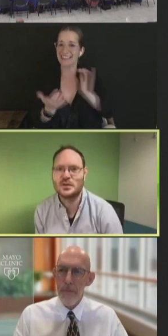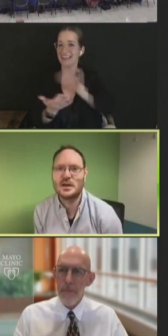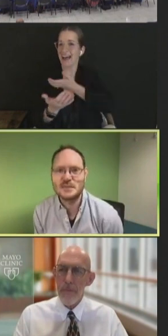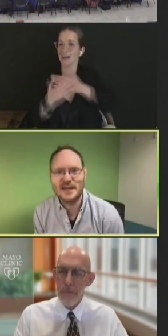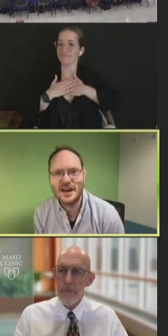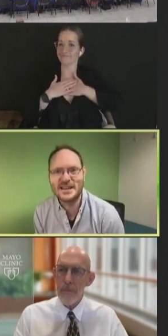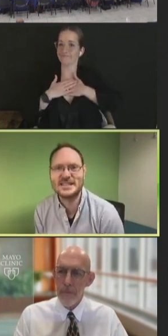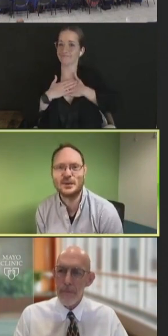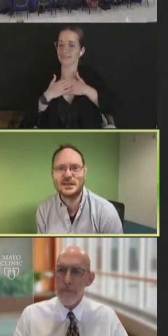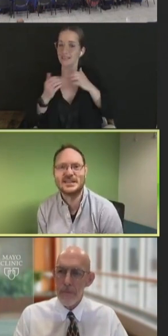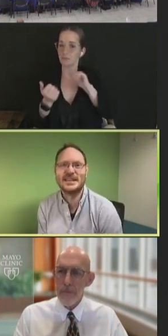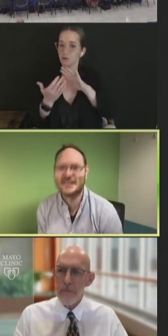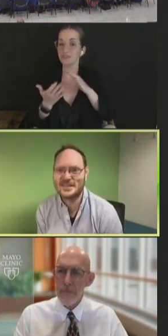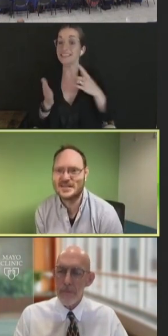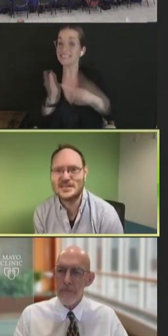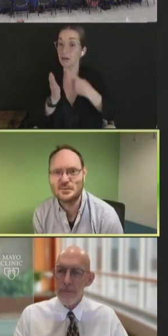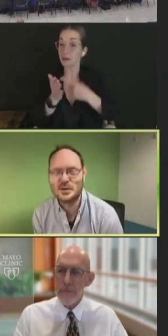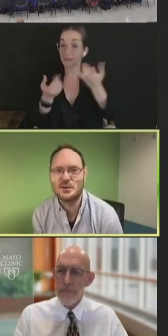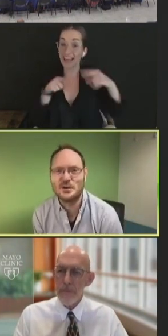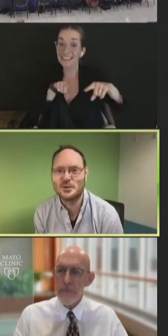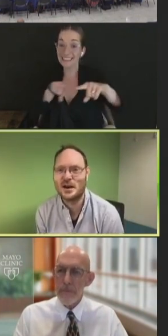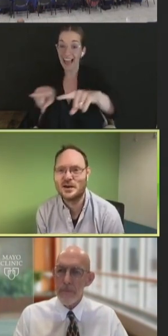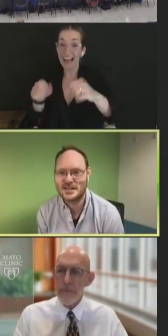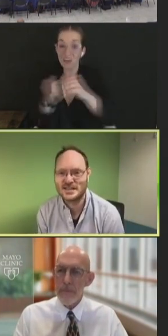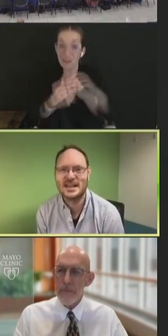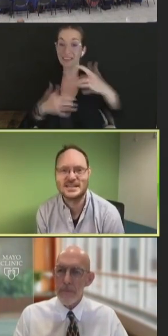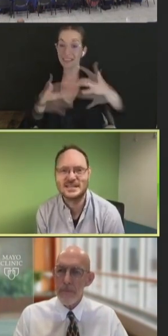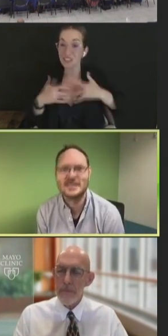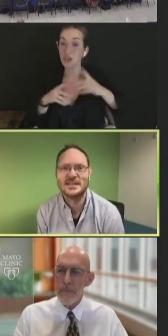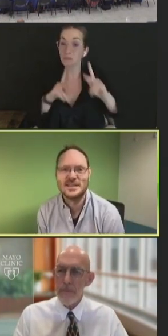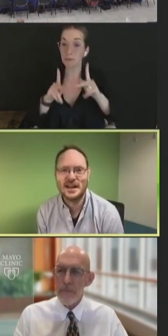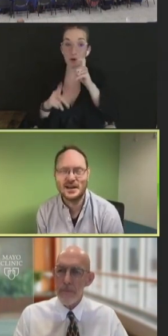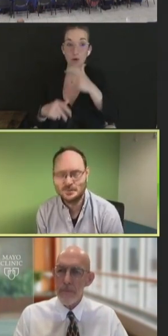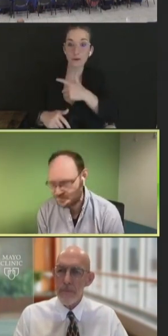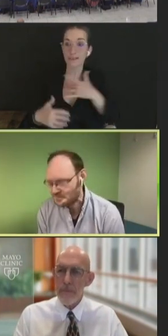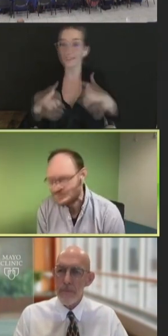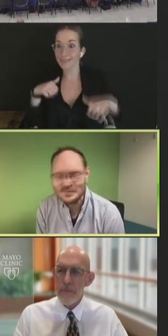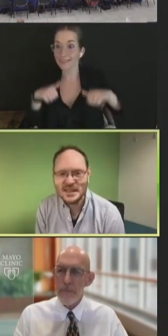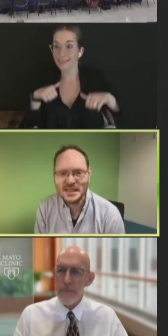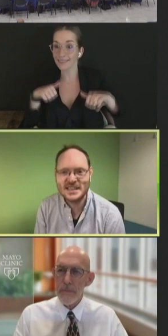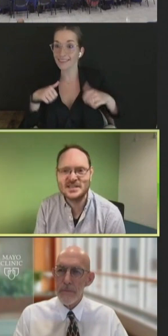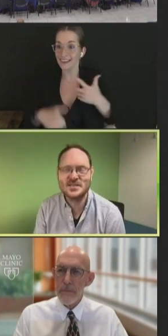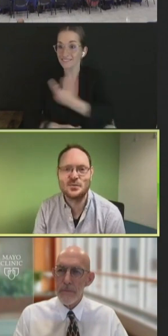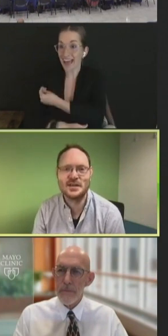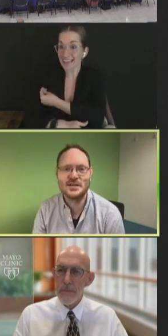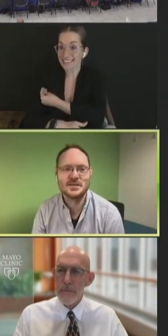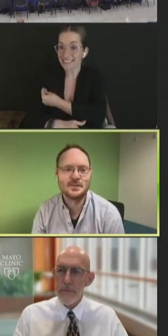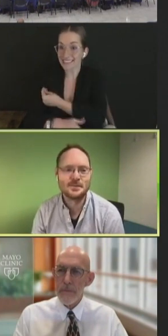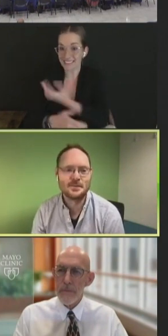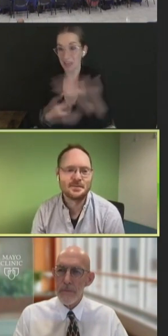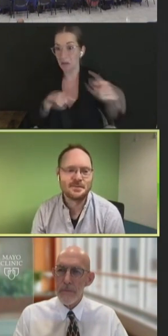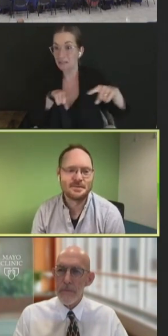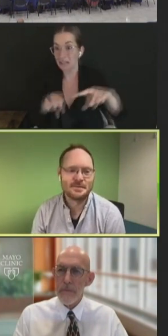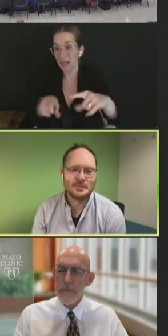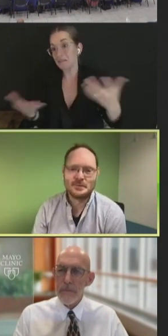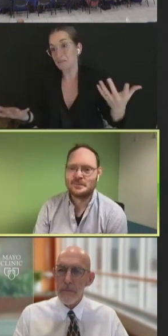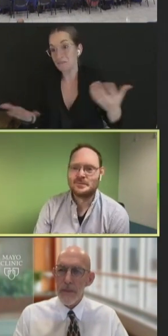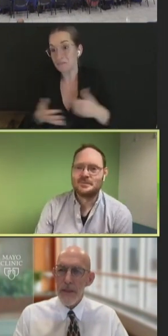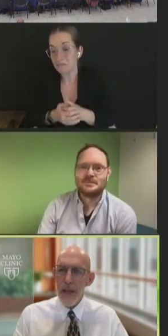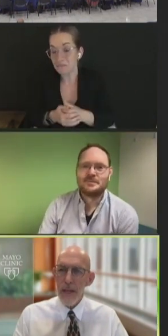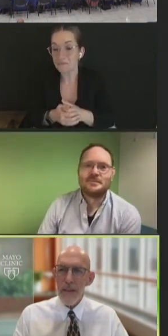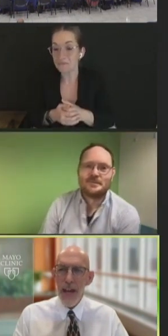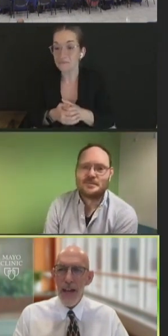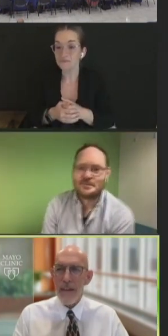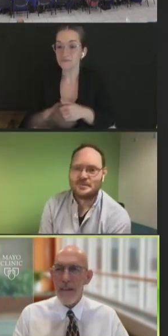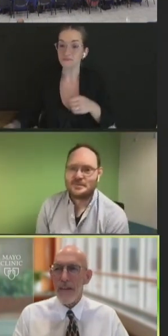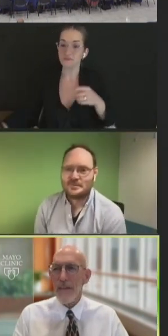it sometimes aligns with the concerns of people who are vaccine hesitant, at least in some ways. And